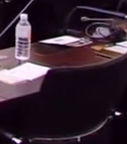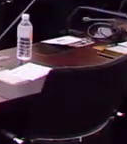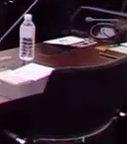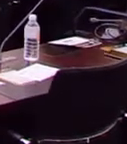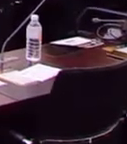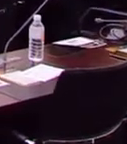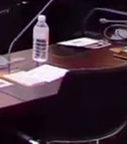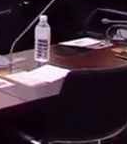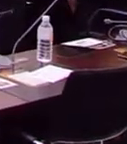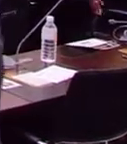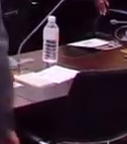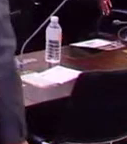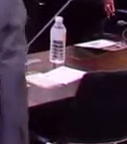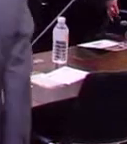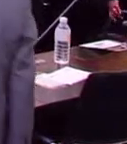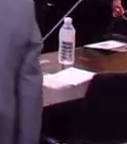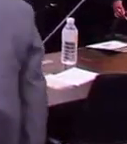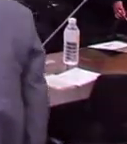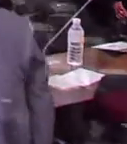You may be seated.